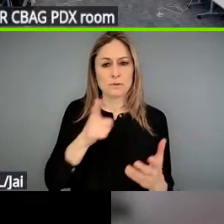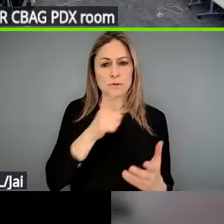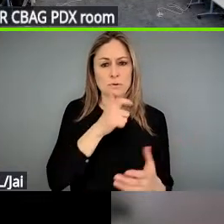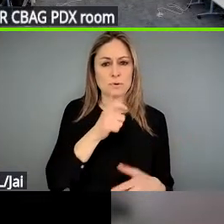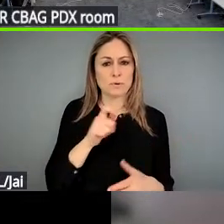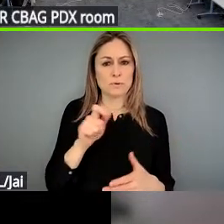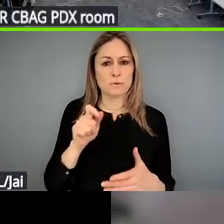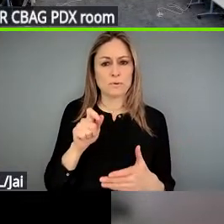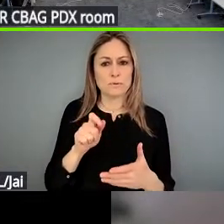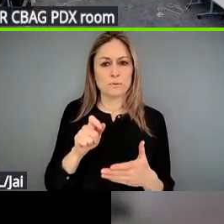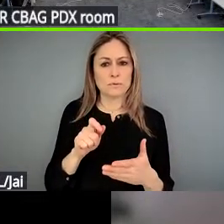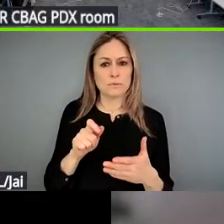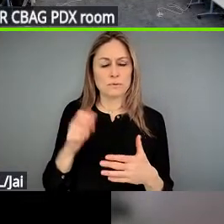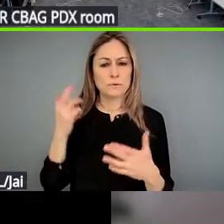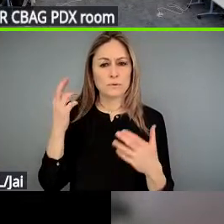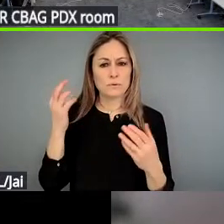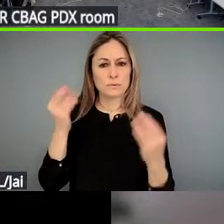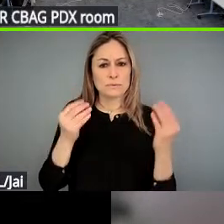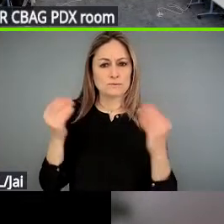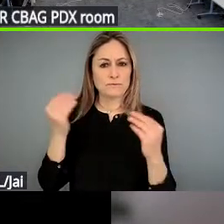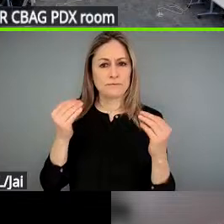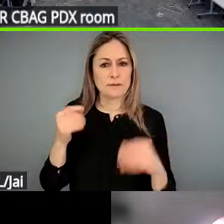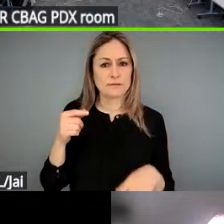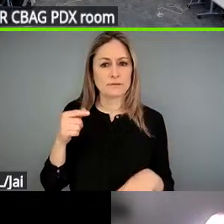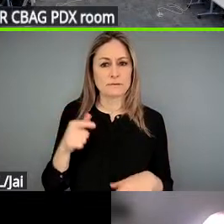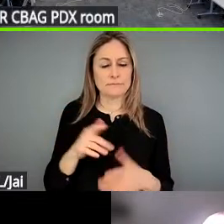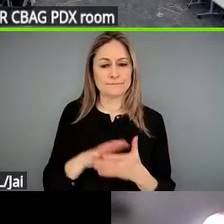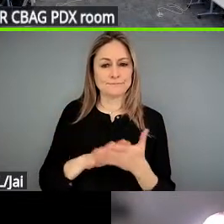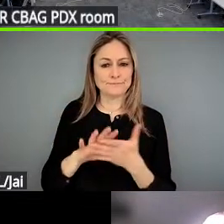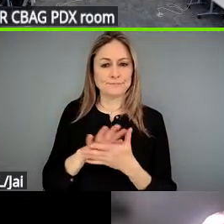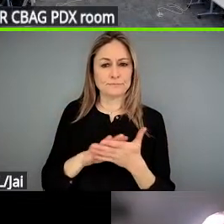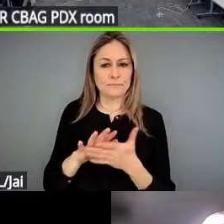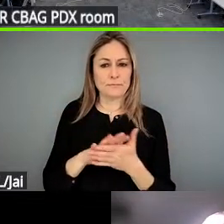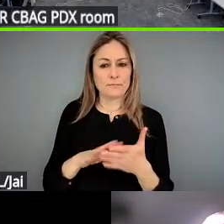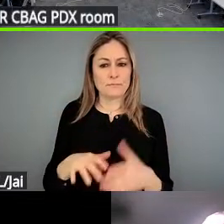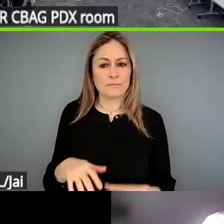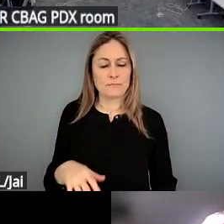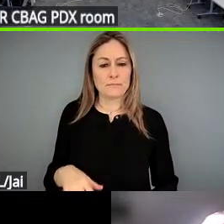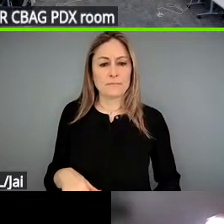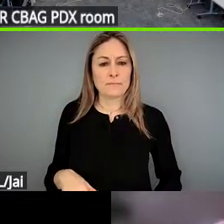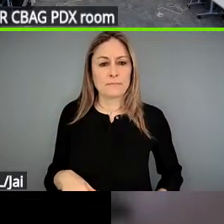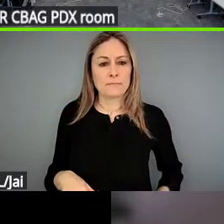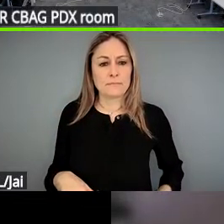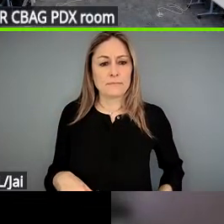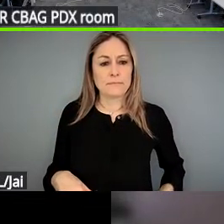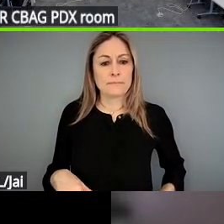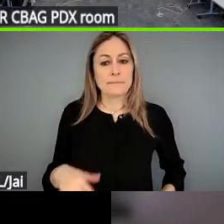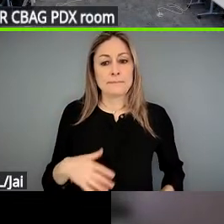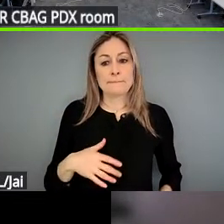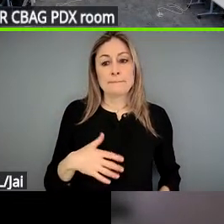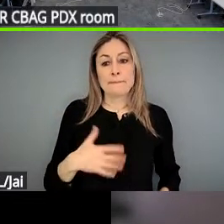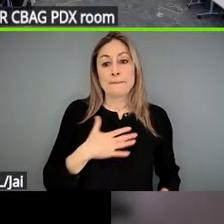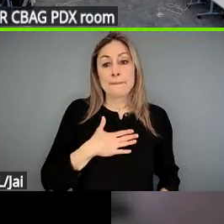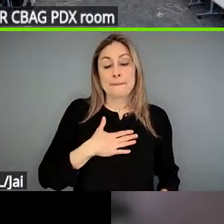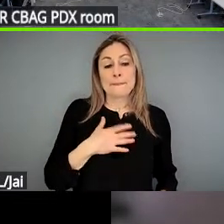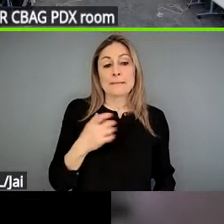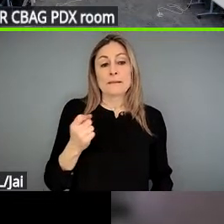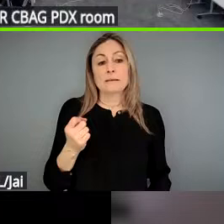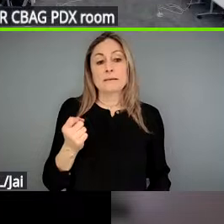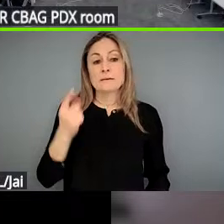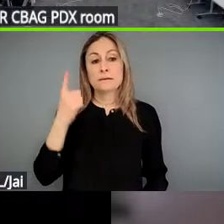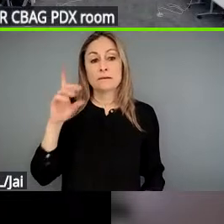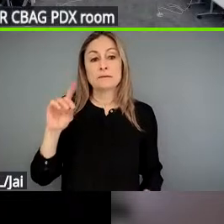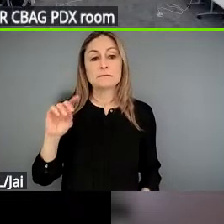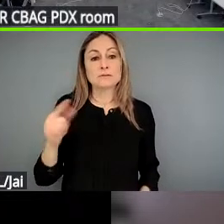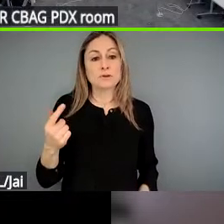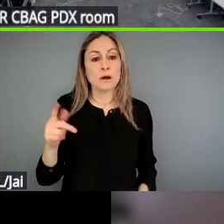this is a reflection of this body. Where's the contamination is coming in? It was my understanding that the dog park had